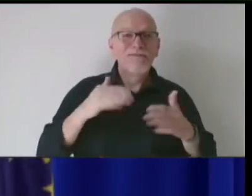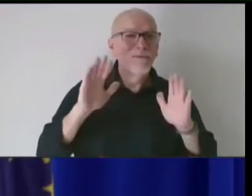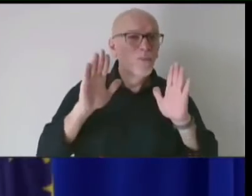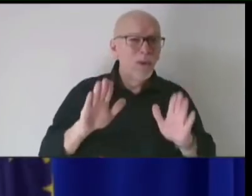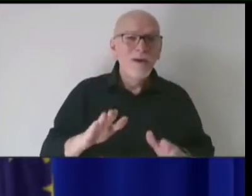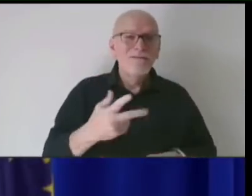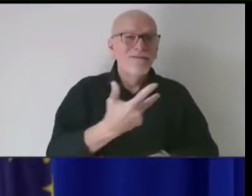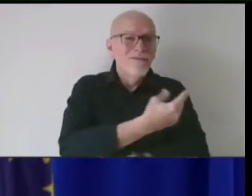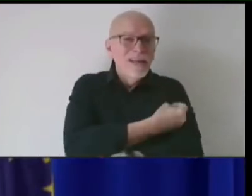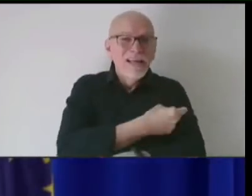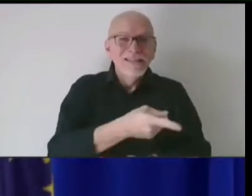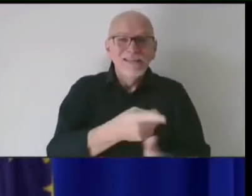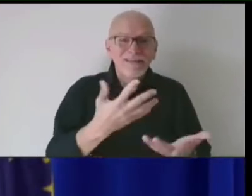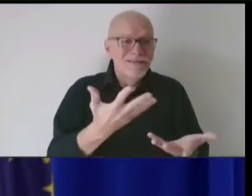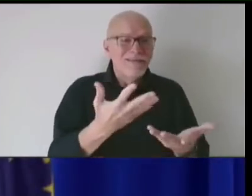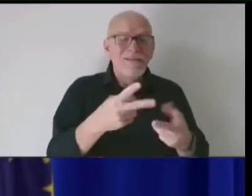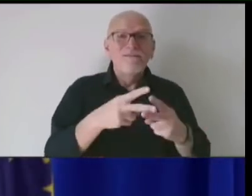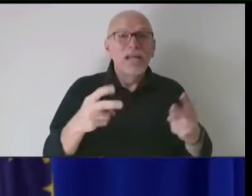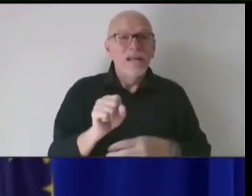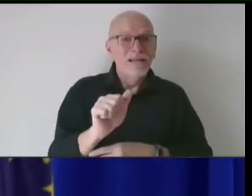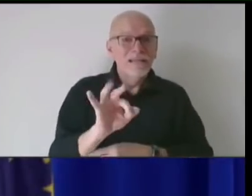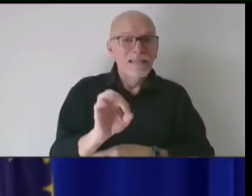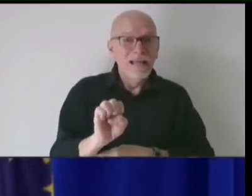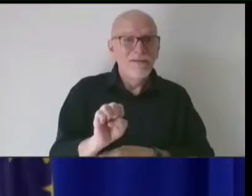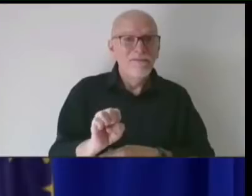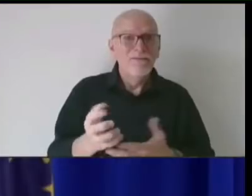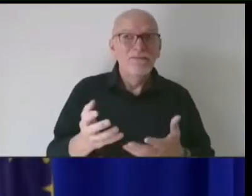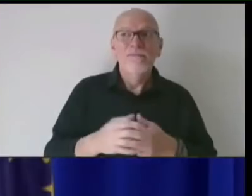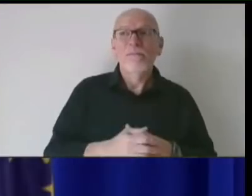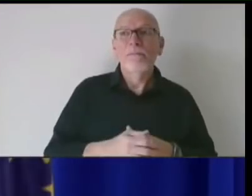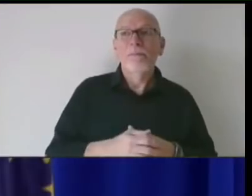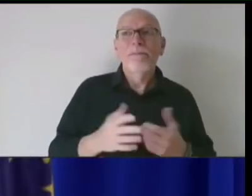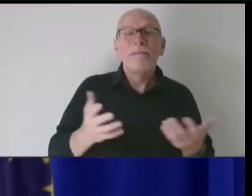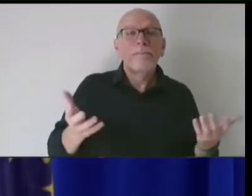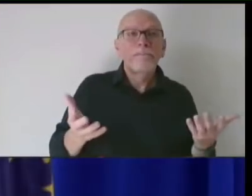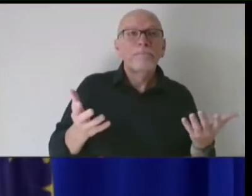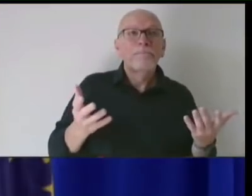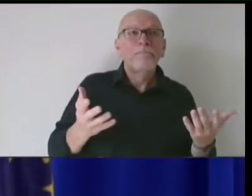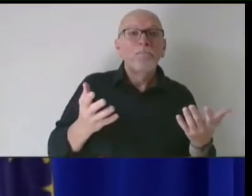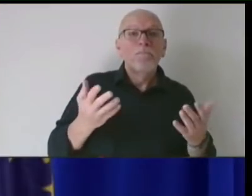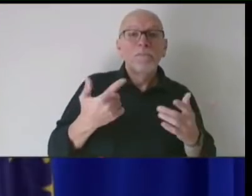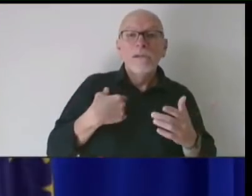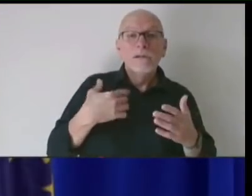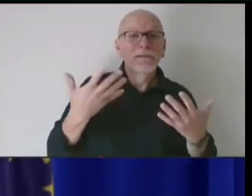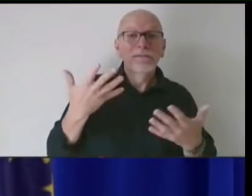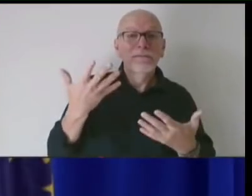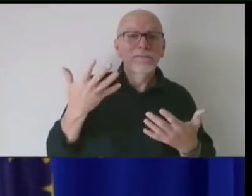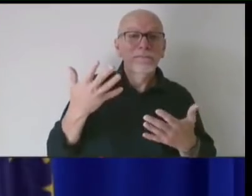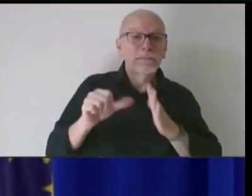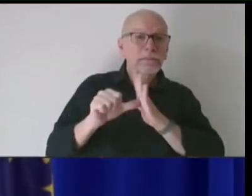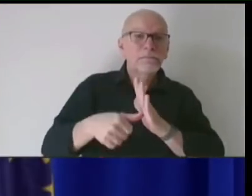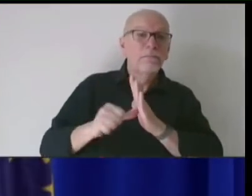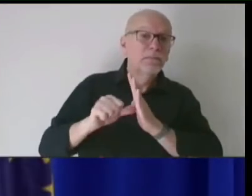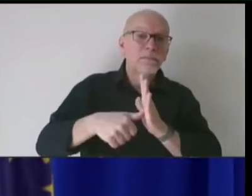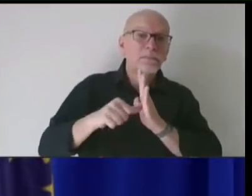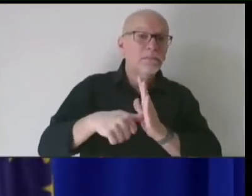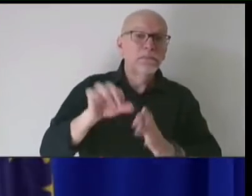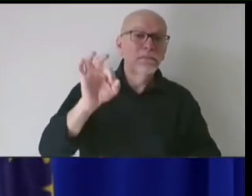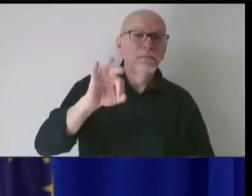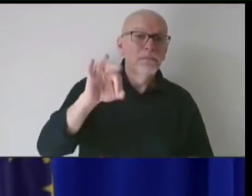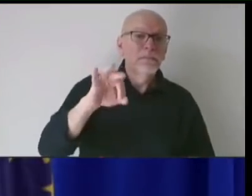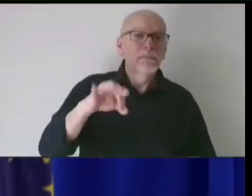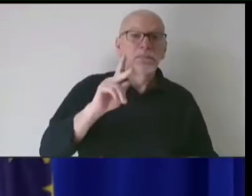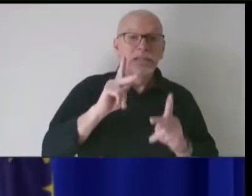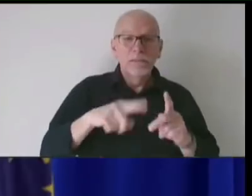as incredibly safe at the same time. So other than continuing to impress upon people the importance of